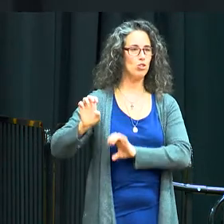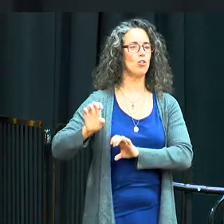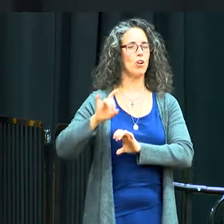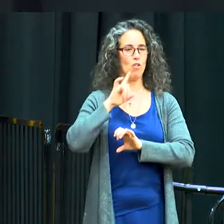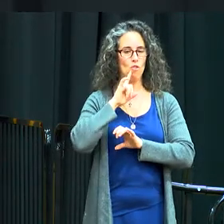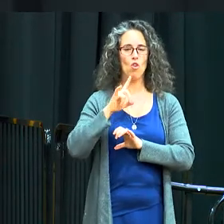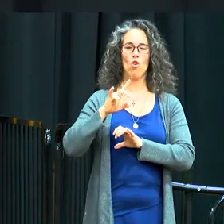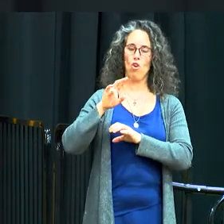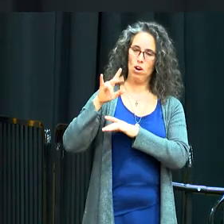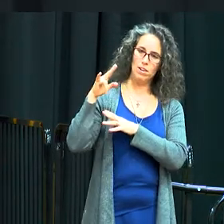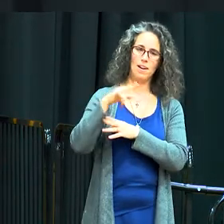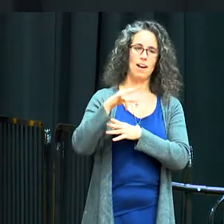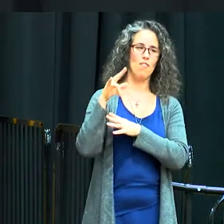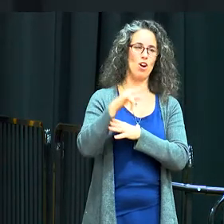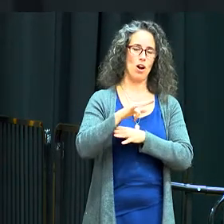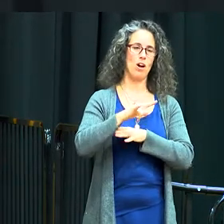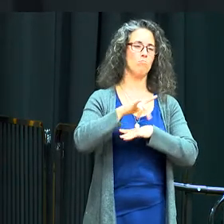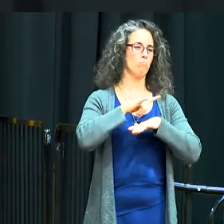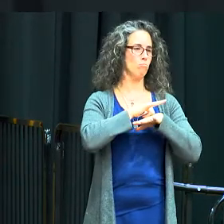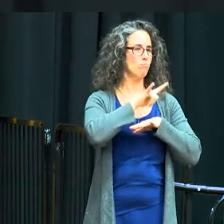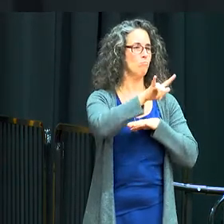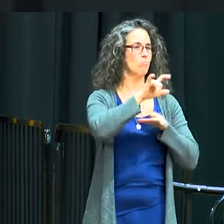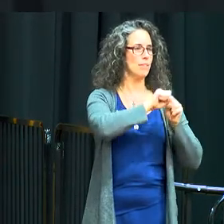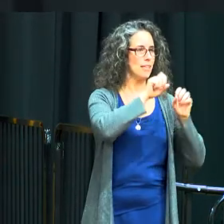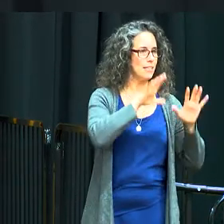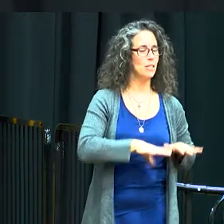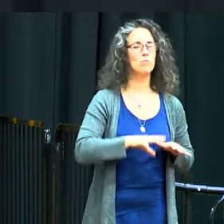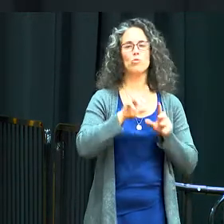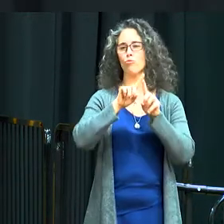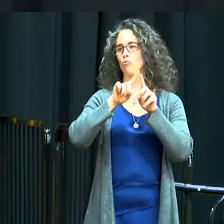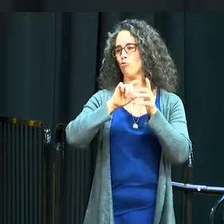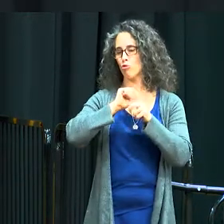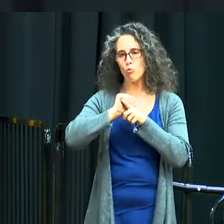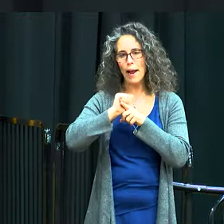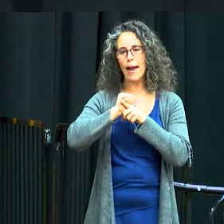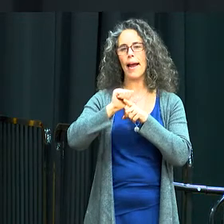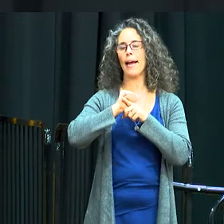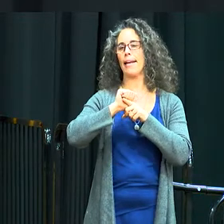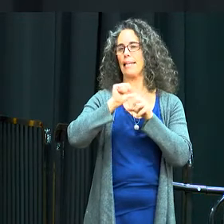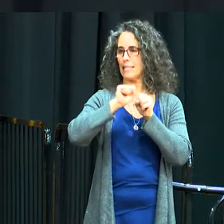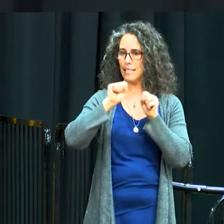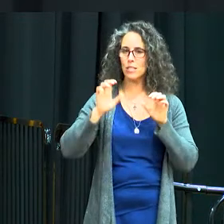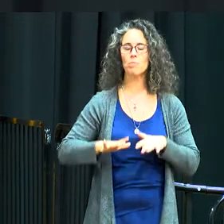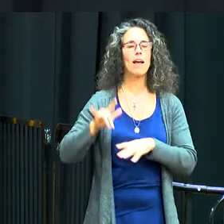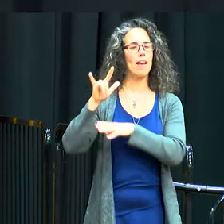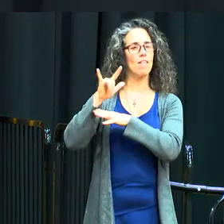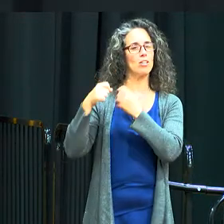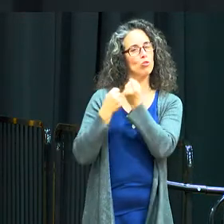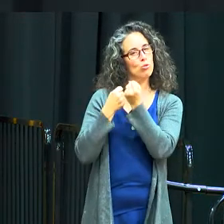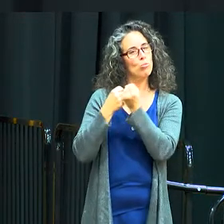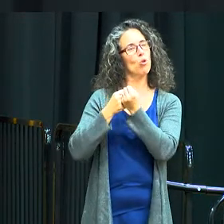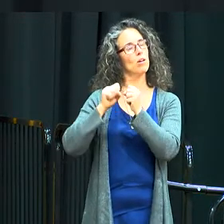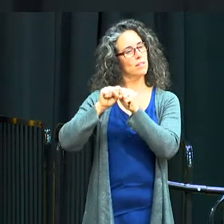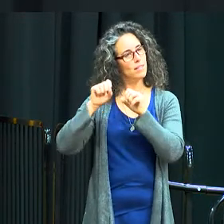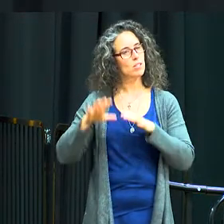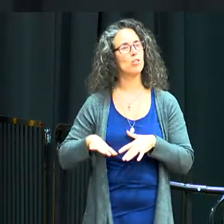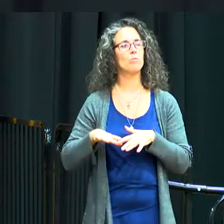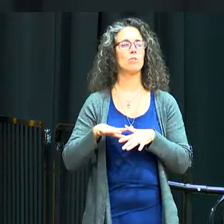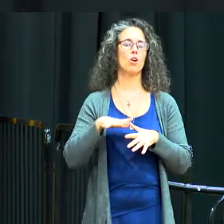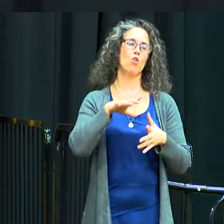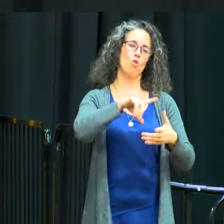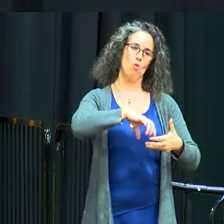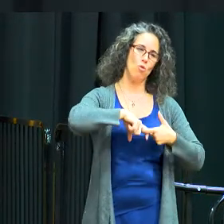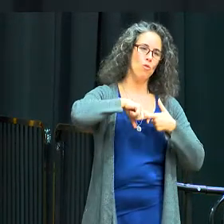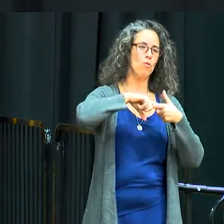naval air platform systems, training systems, aviation support systems, aircraft launch and recovery